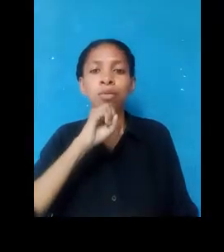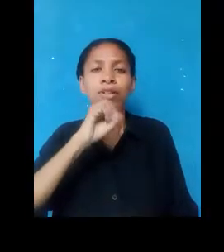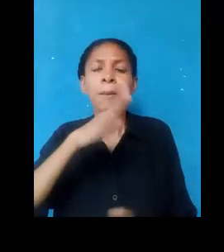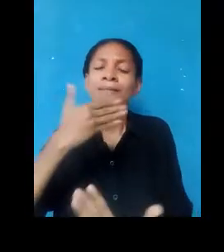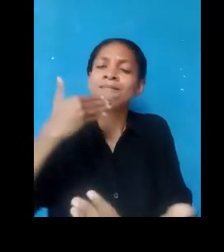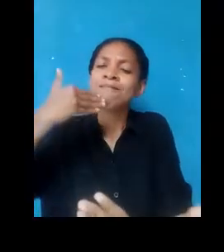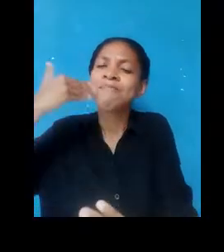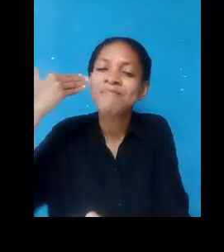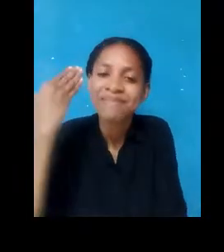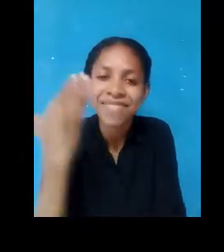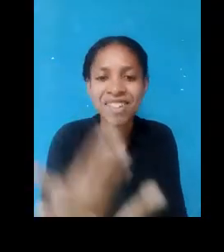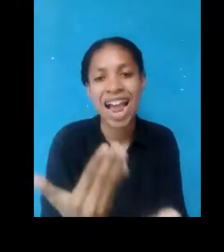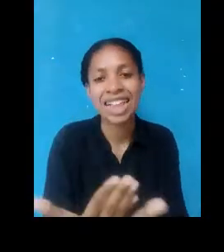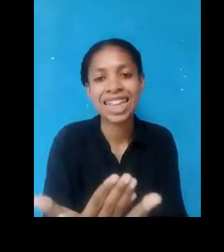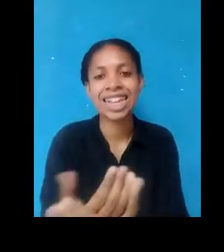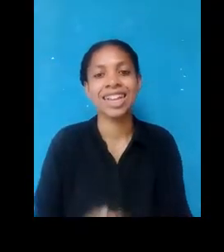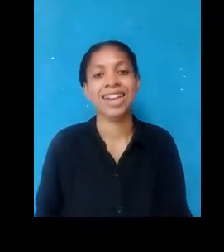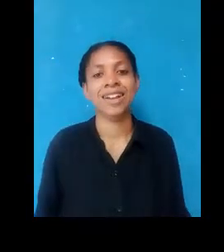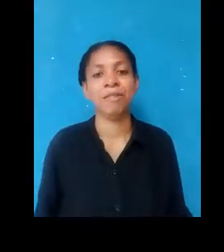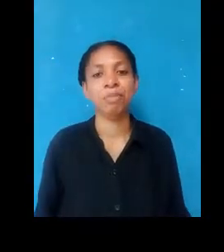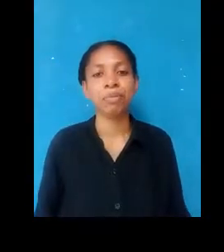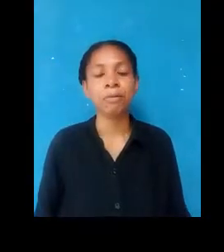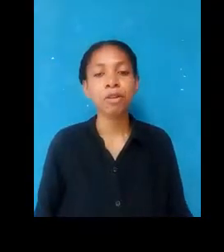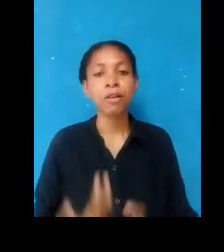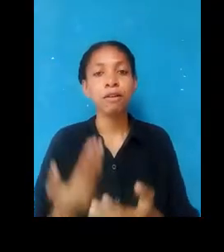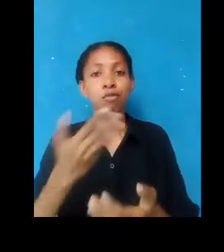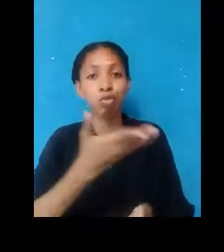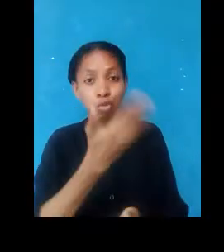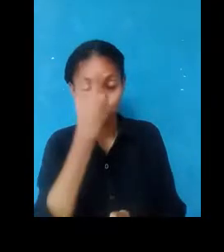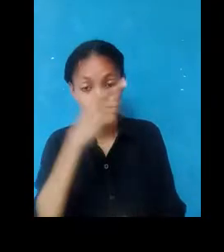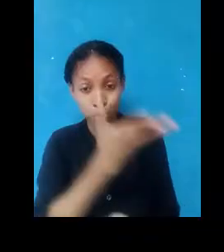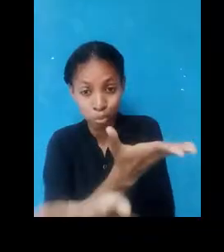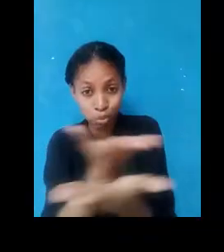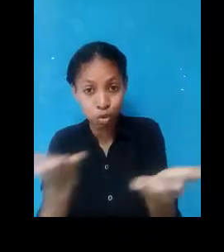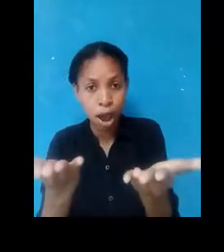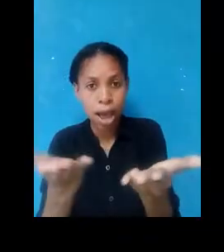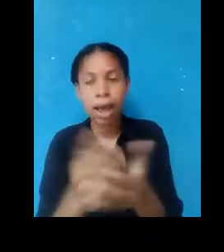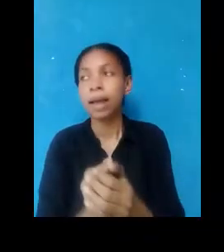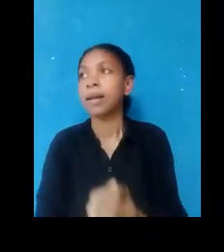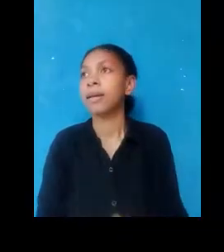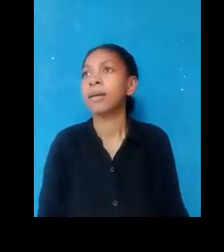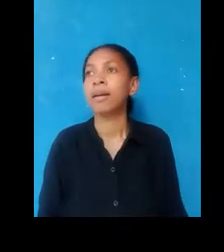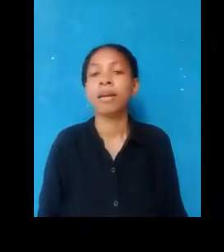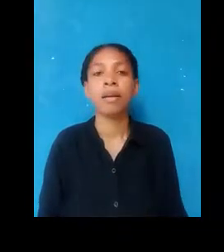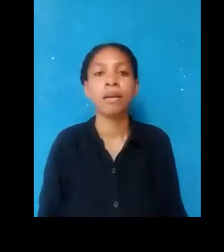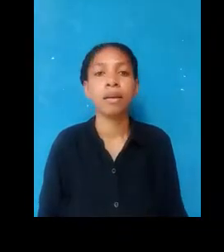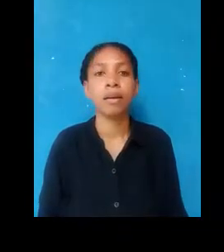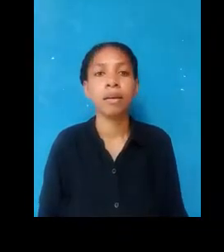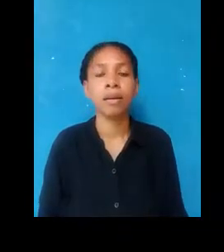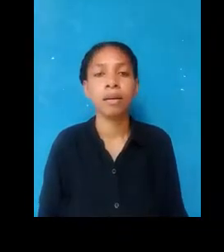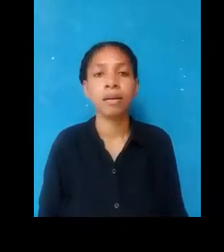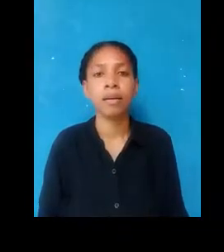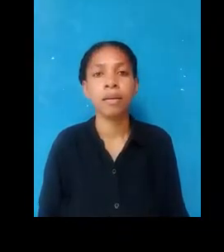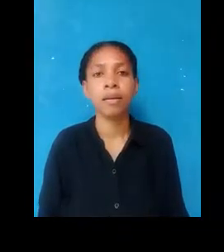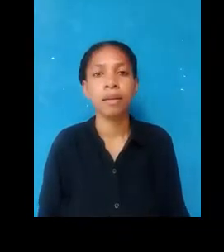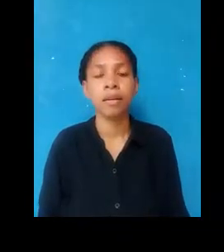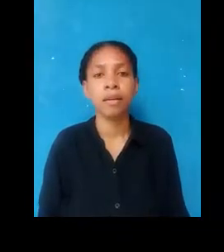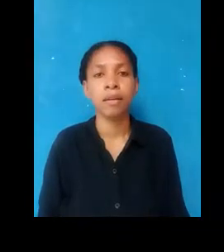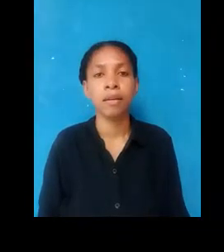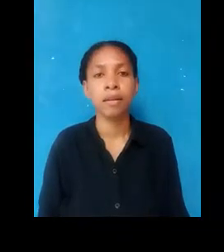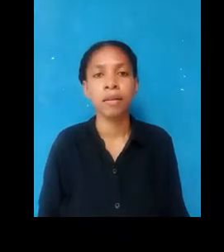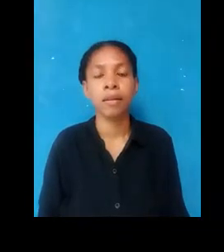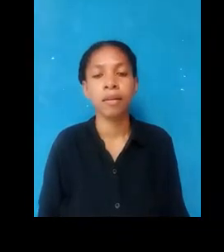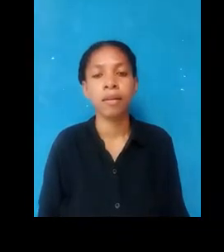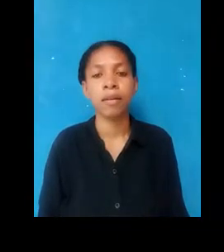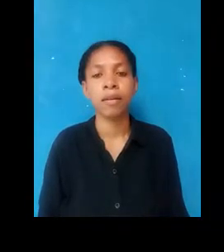each and every one of you. Today's session was a powerful reminder of why we gather to advance disability